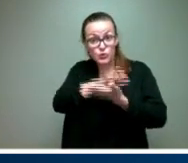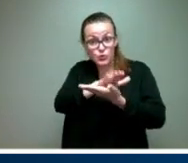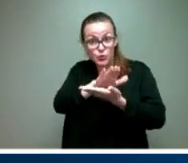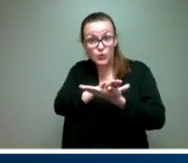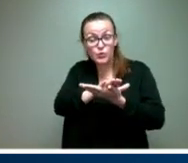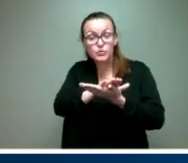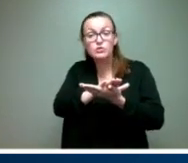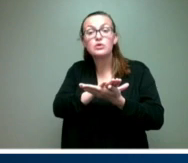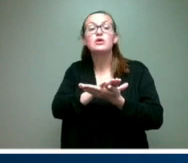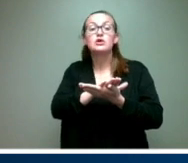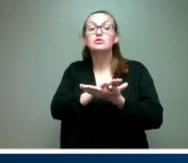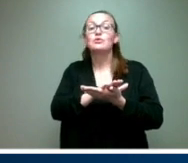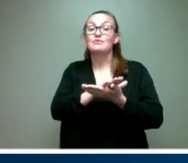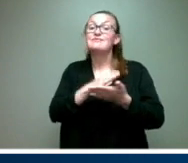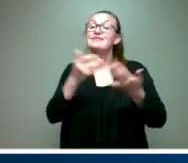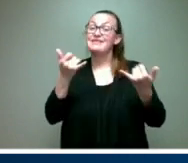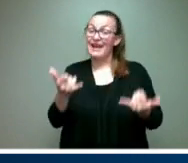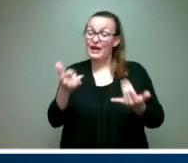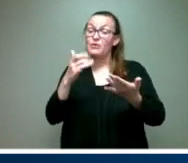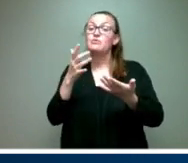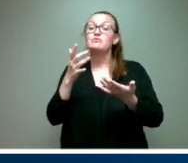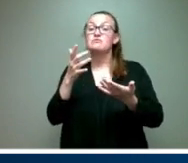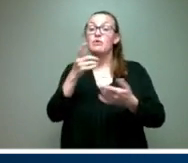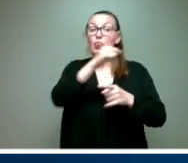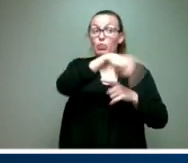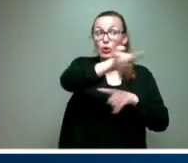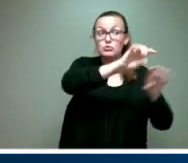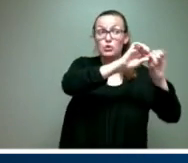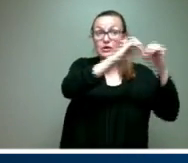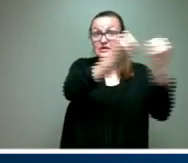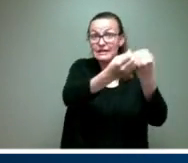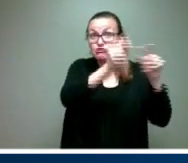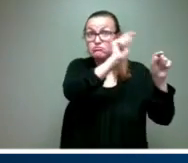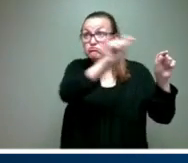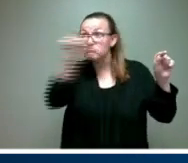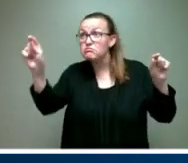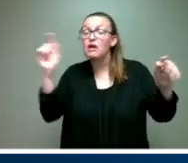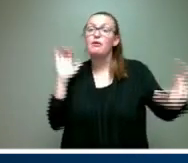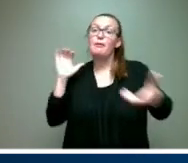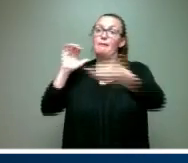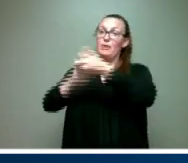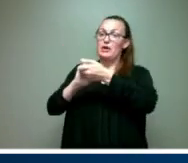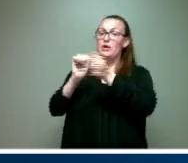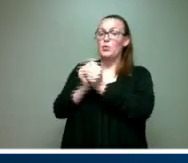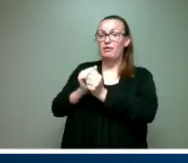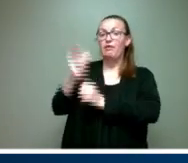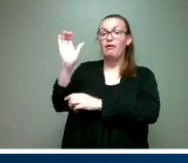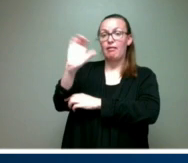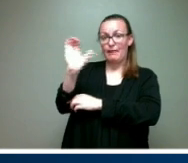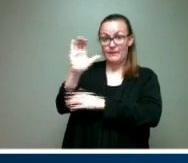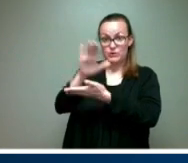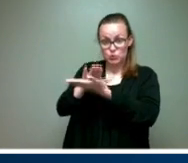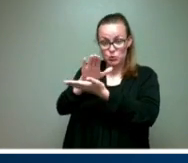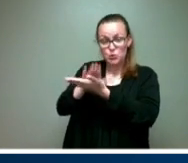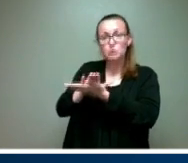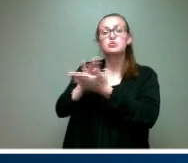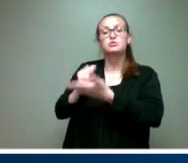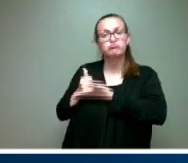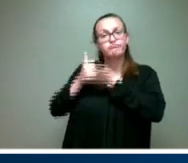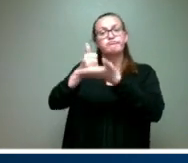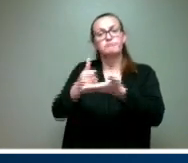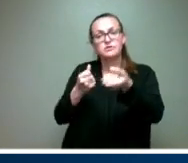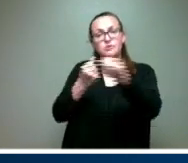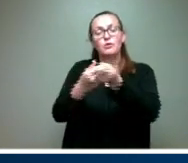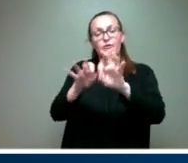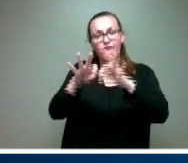now doing double duty too to partner with you all to help families during this pandemic. So there were many